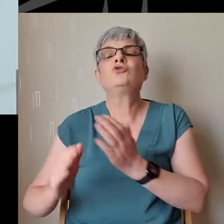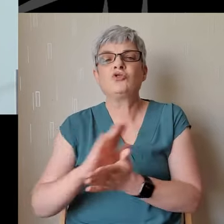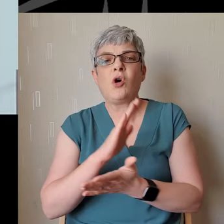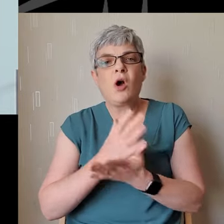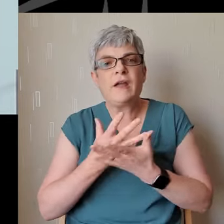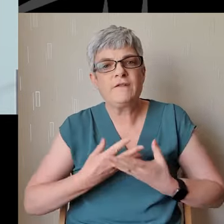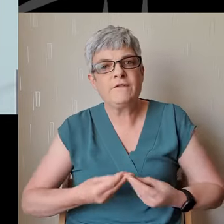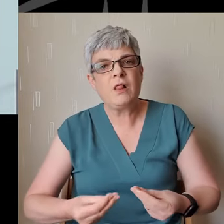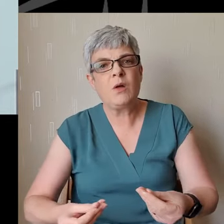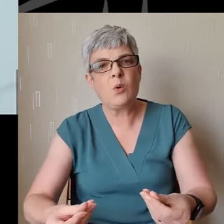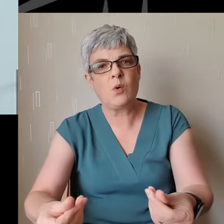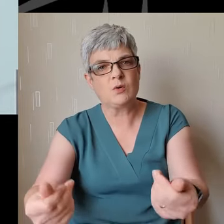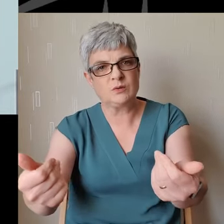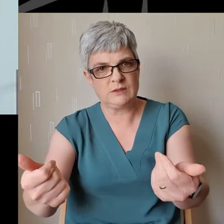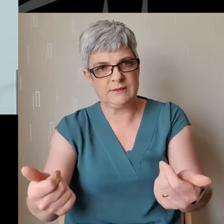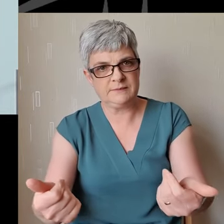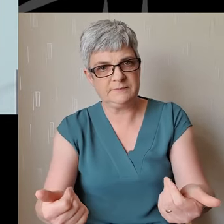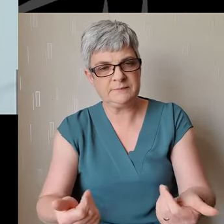flowed.